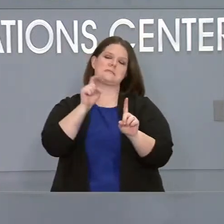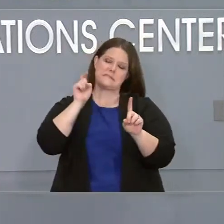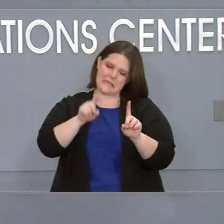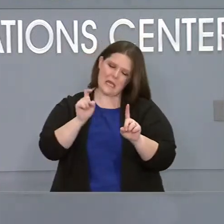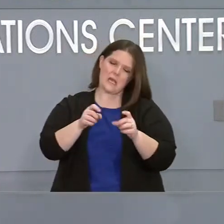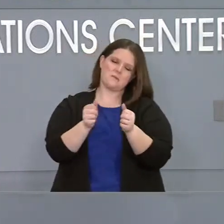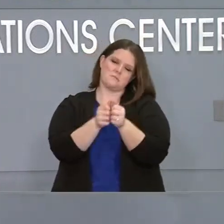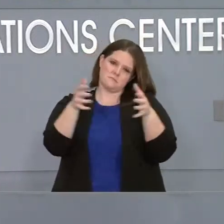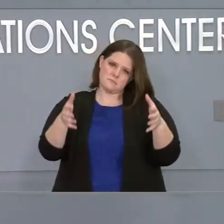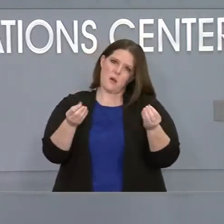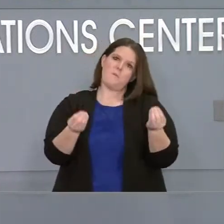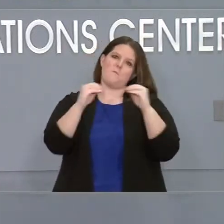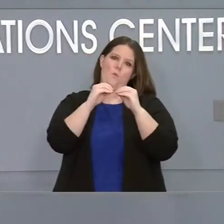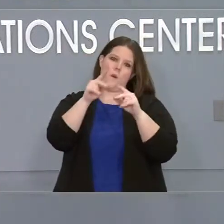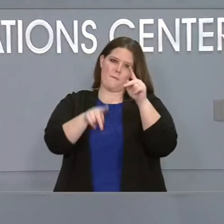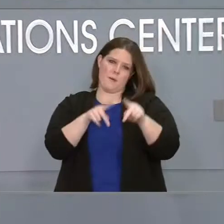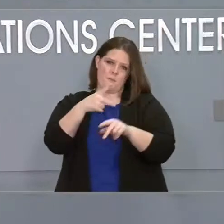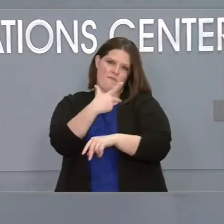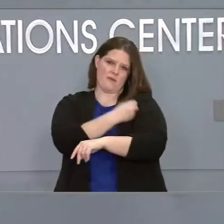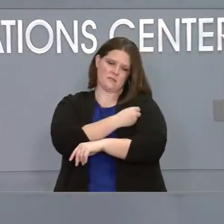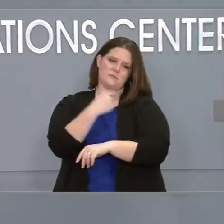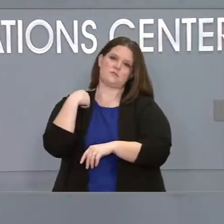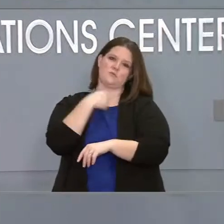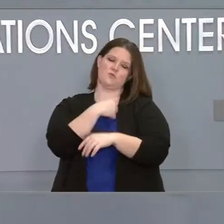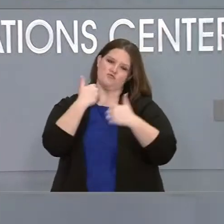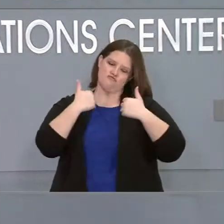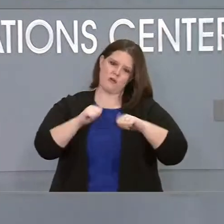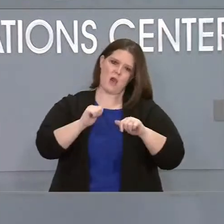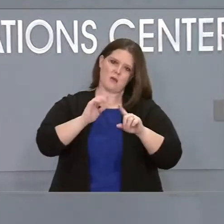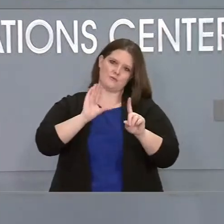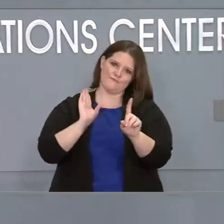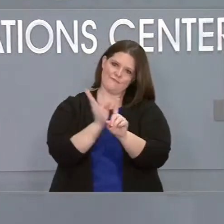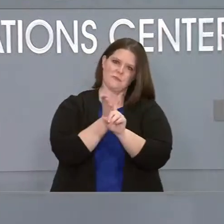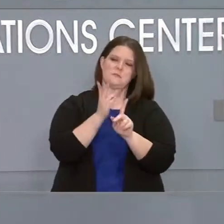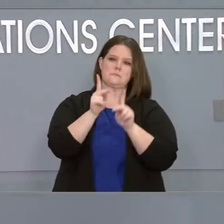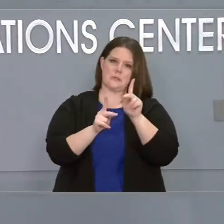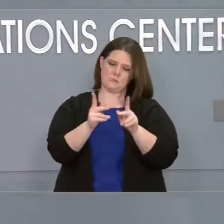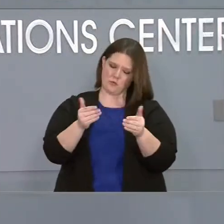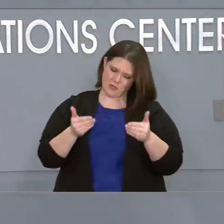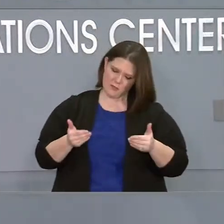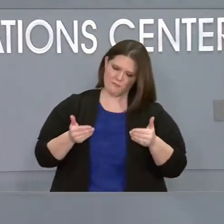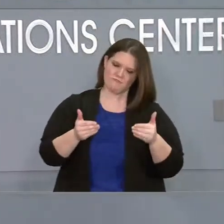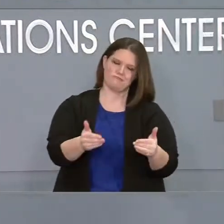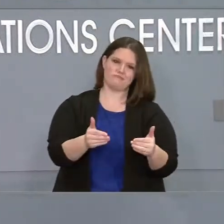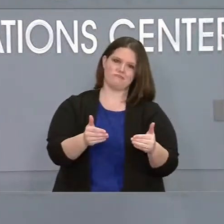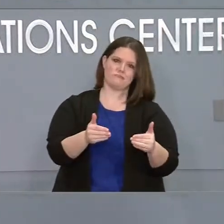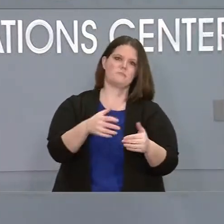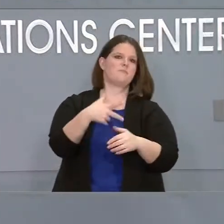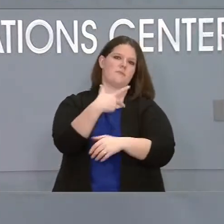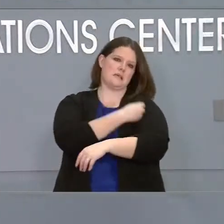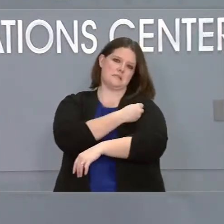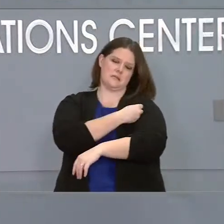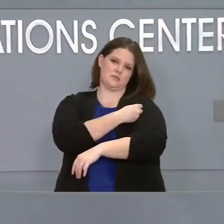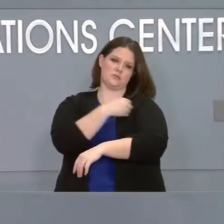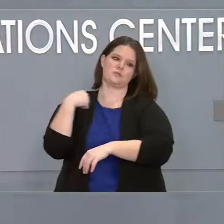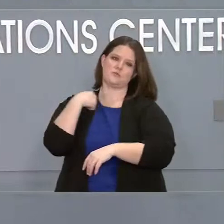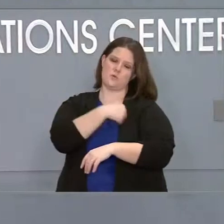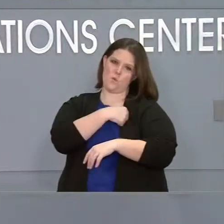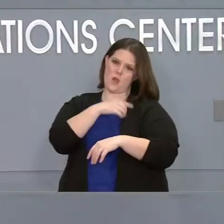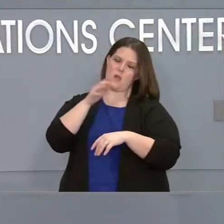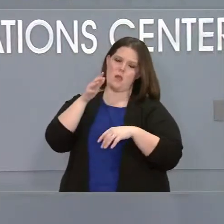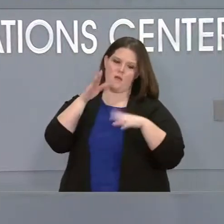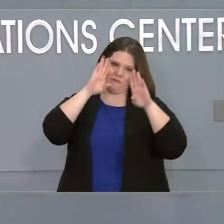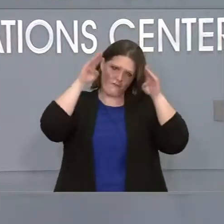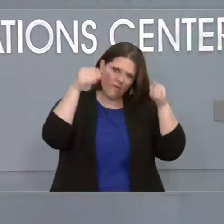we need to use our influence over this process is to push those vaccinations. We will